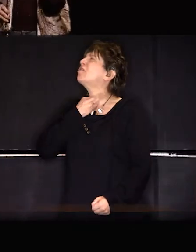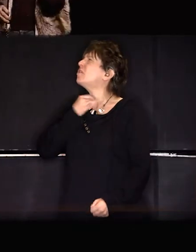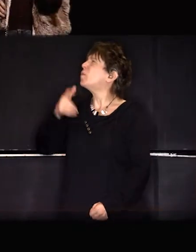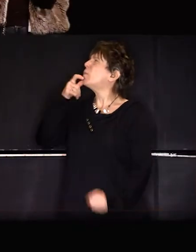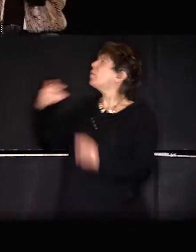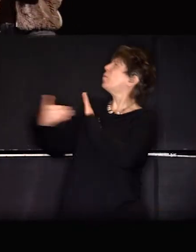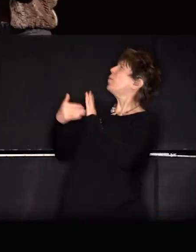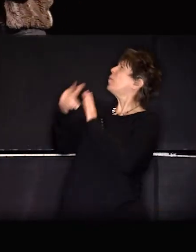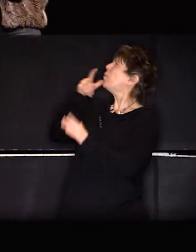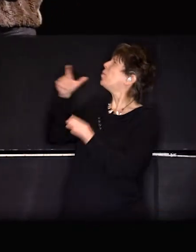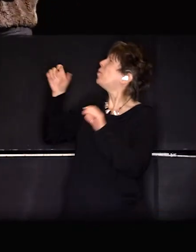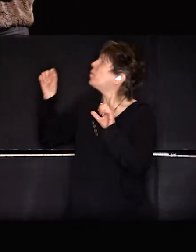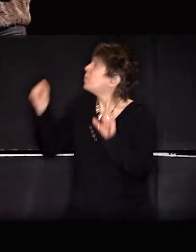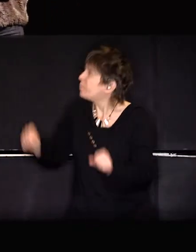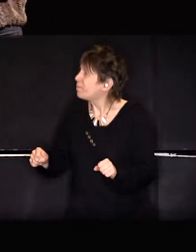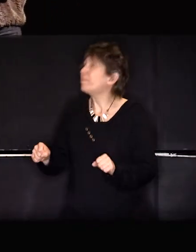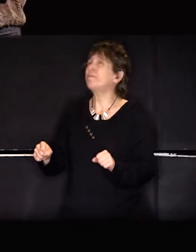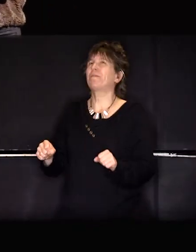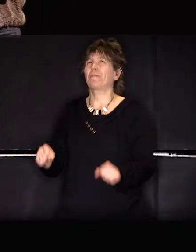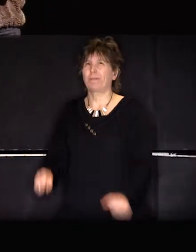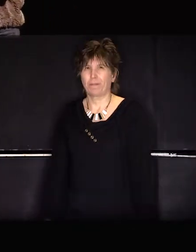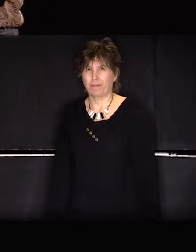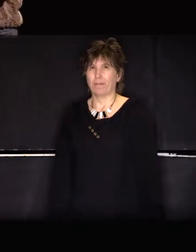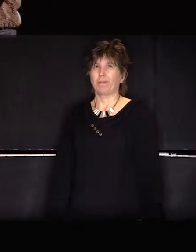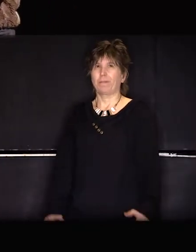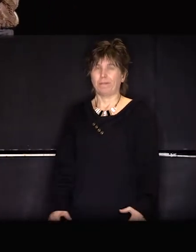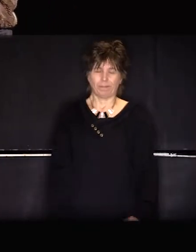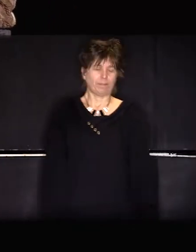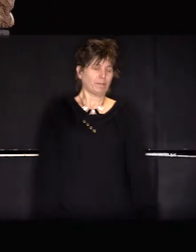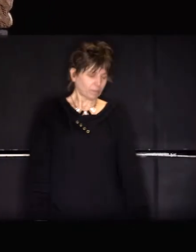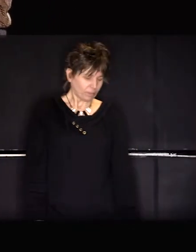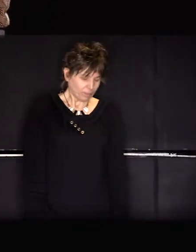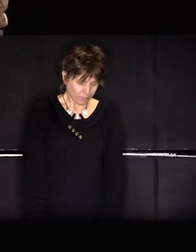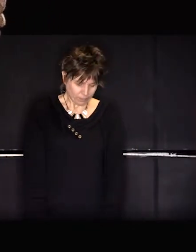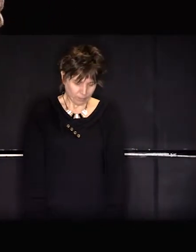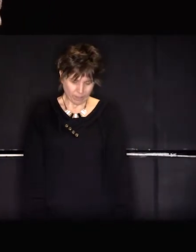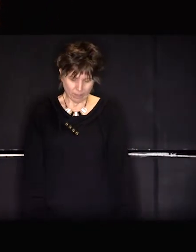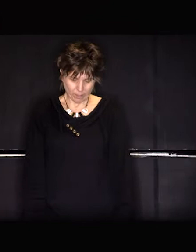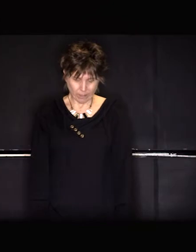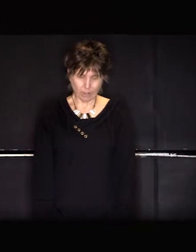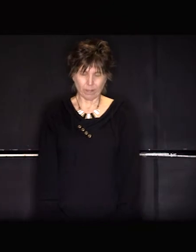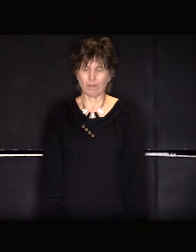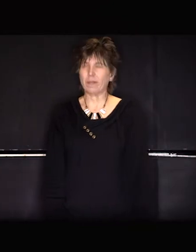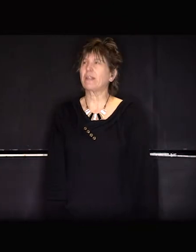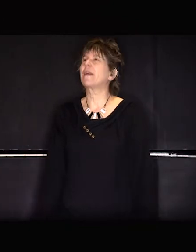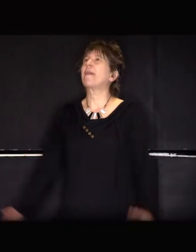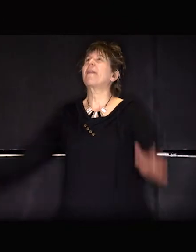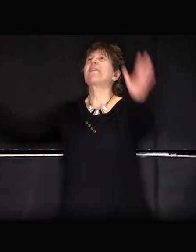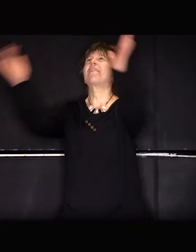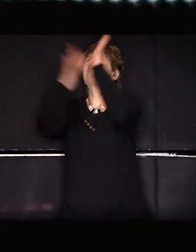And if you are for me, who can be against me?